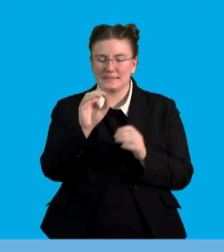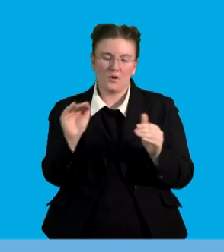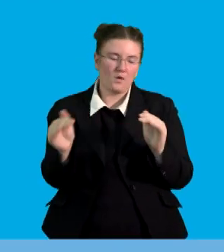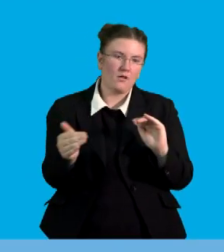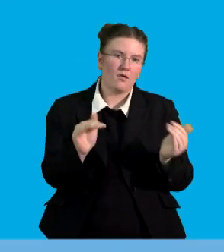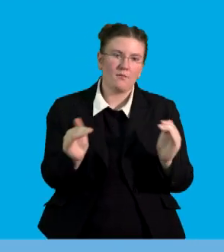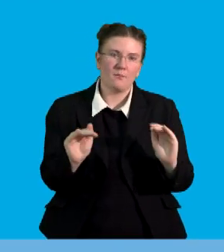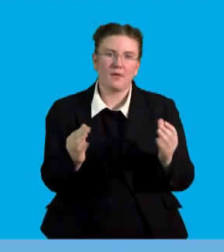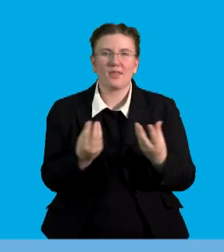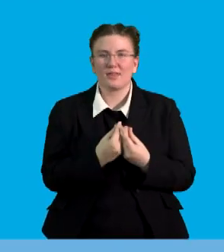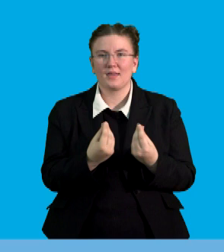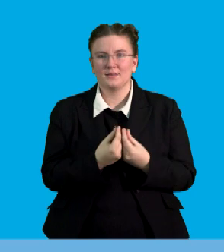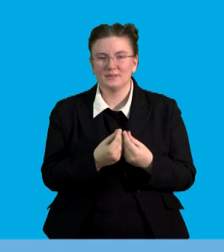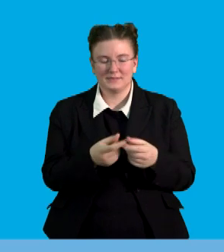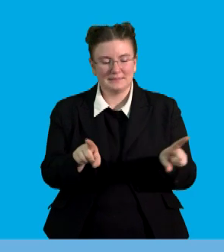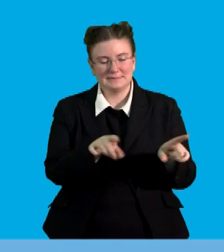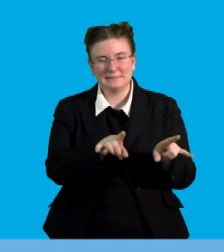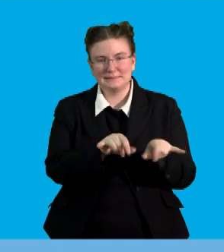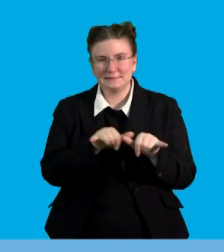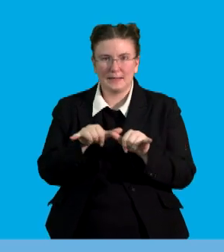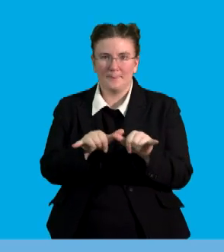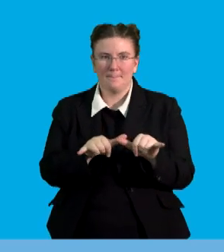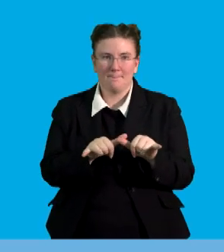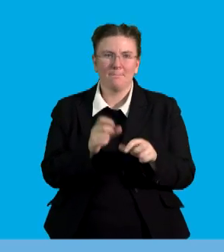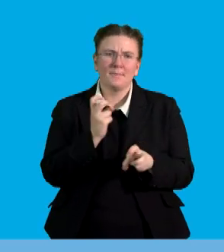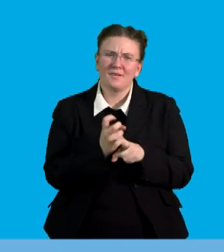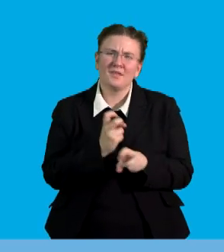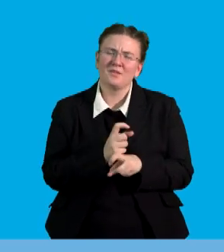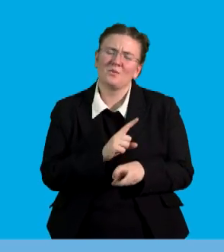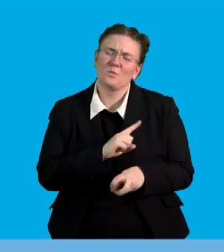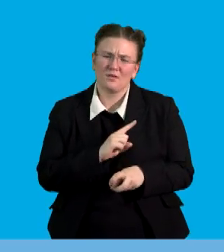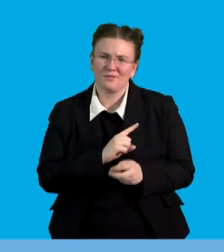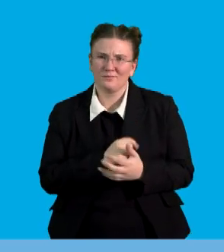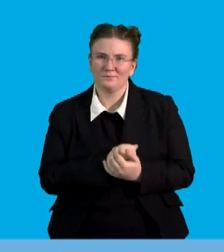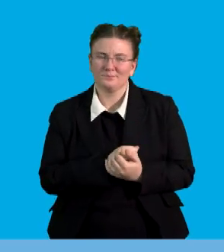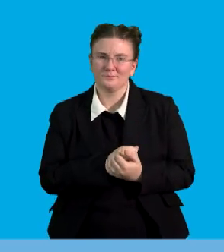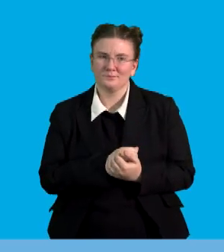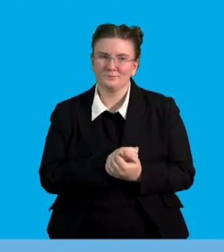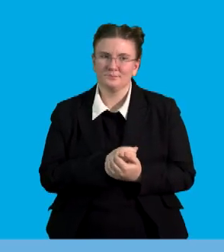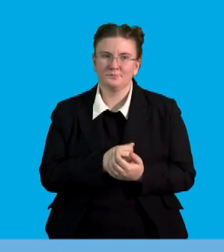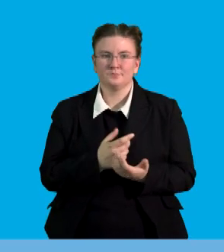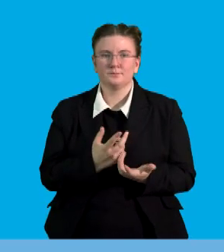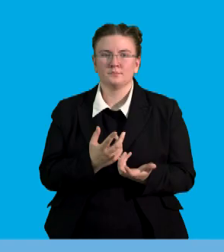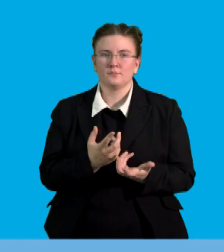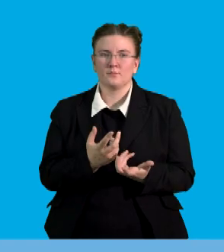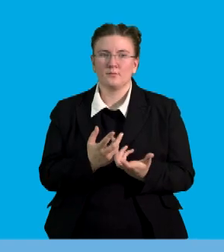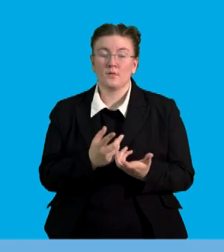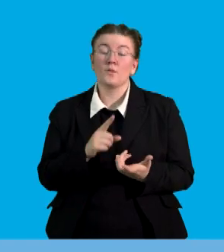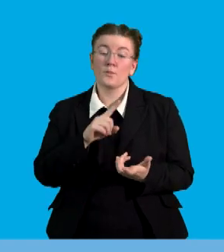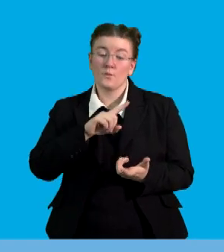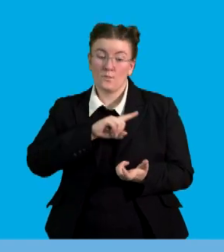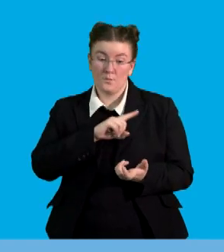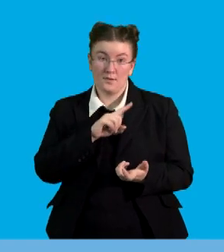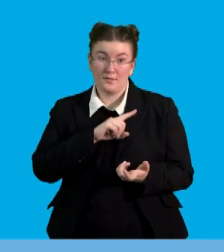densities of three states of the same material. So why is that difficult to compare the densities of three states of the same